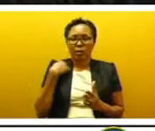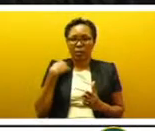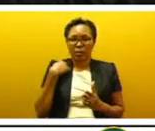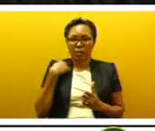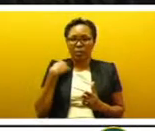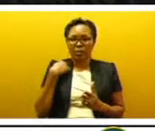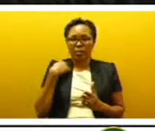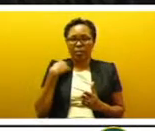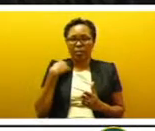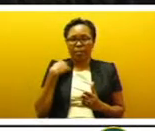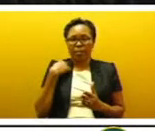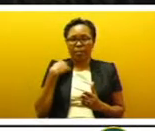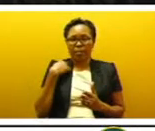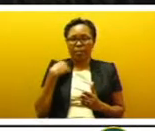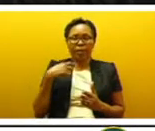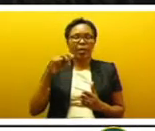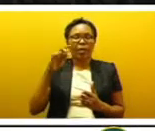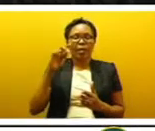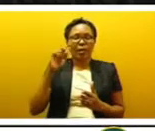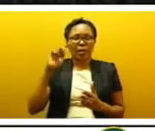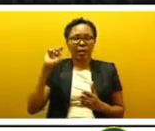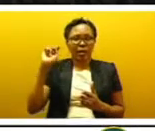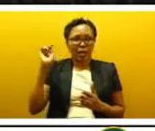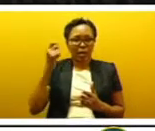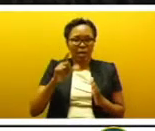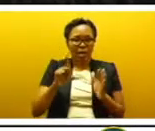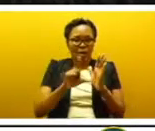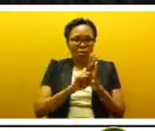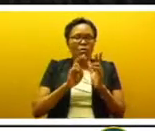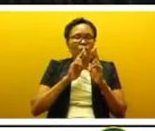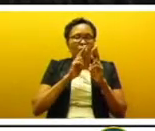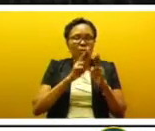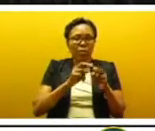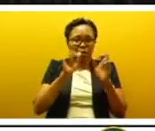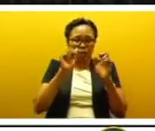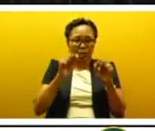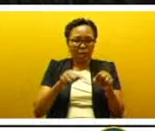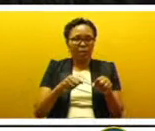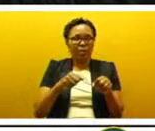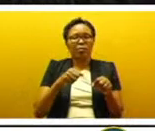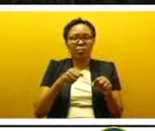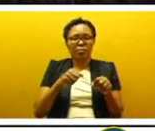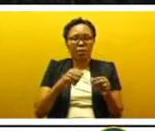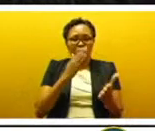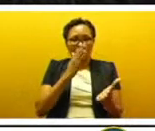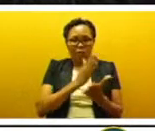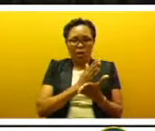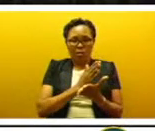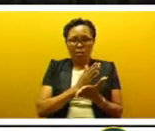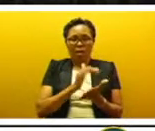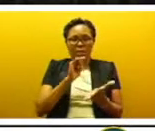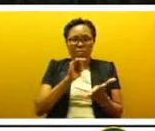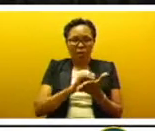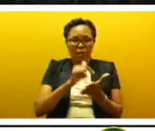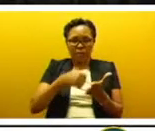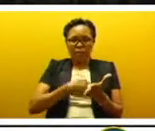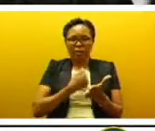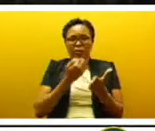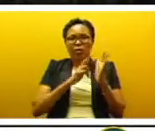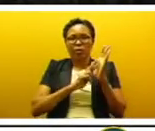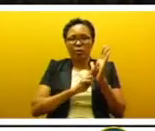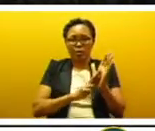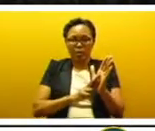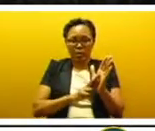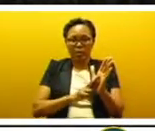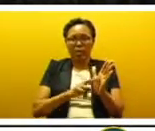The Kenya law reports would bear, and Mr. Isa Mansour is also here, that I represented Samuel